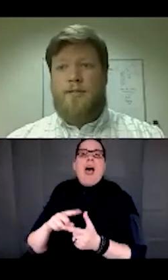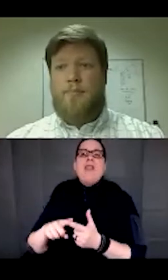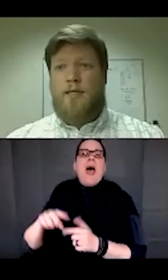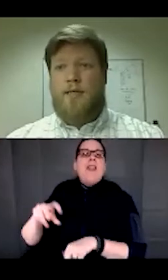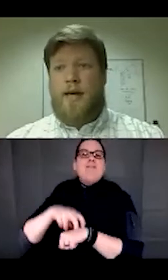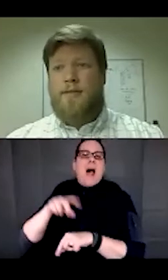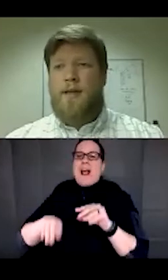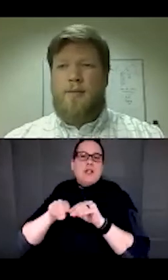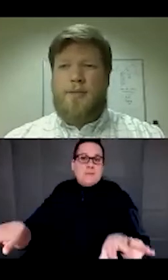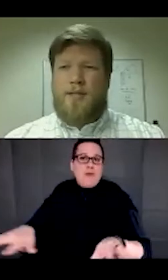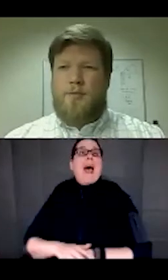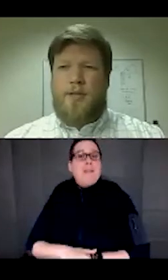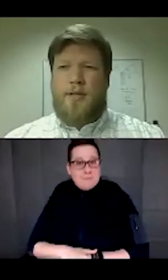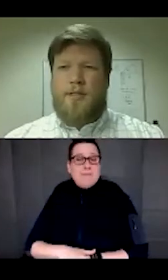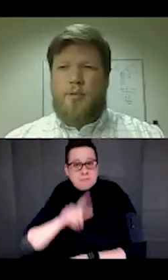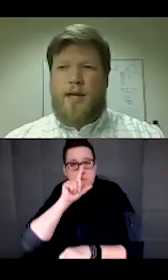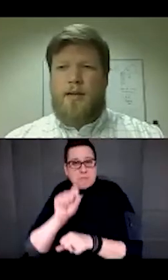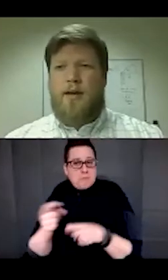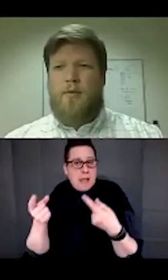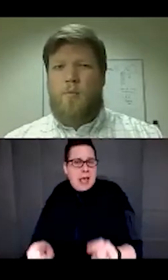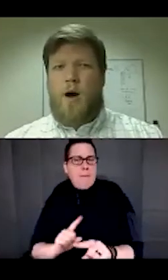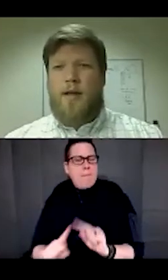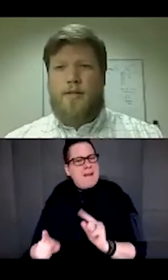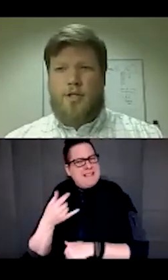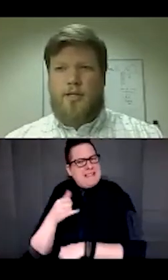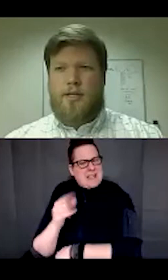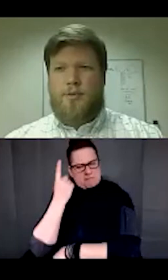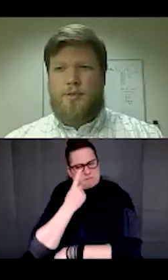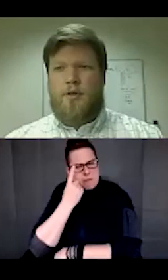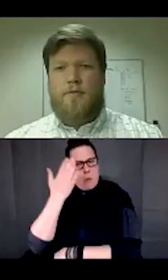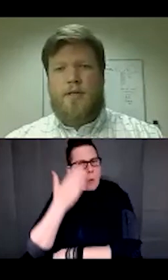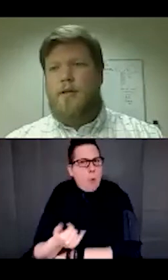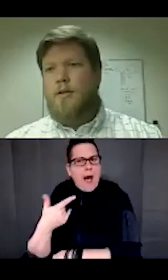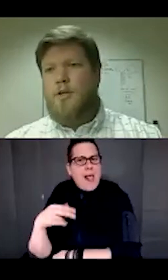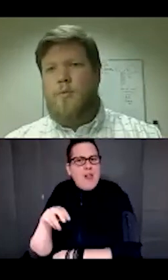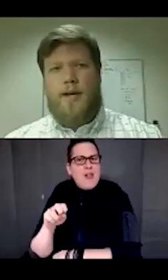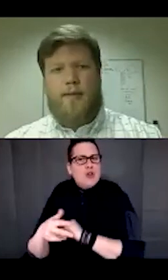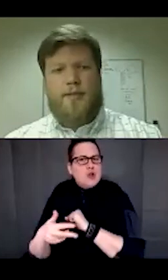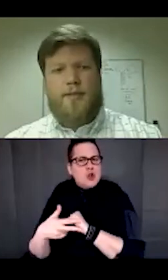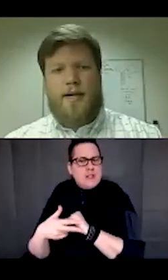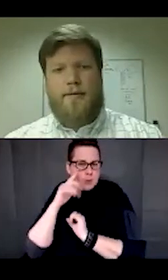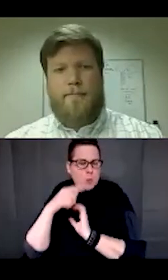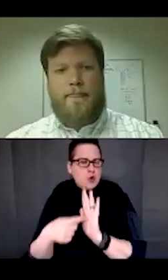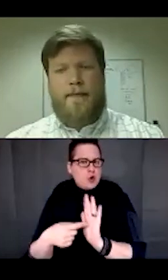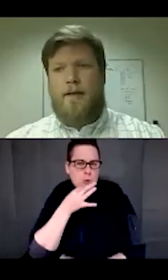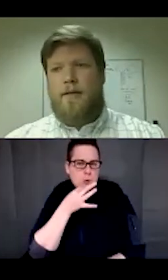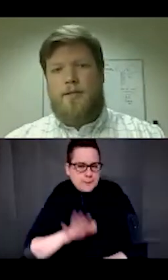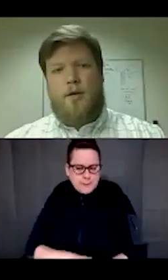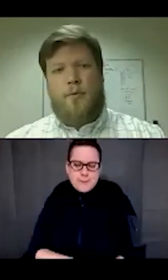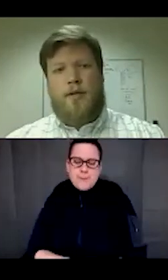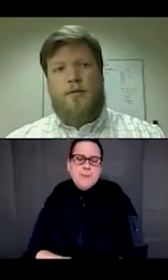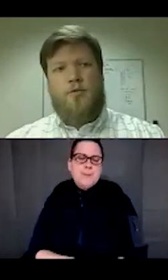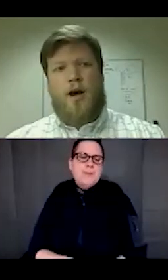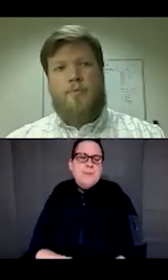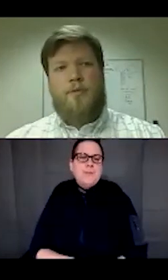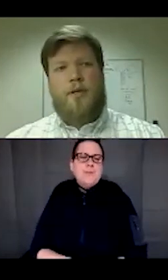that ends up being the case, but that doesn't really explain why the gene gets preserved. And I'll show why that happens in a second. So if